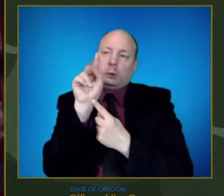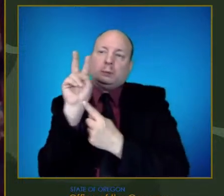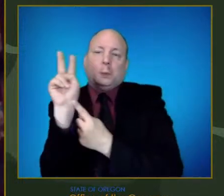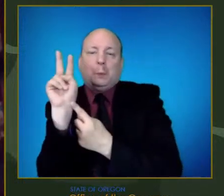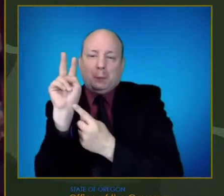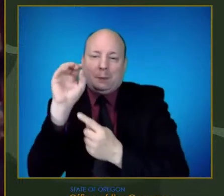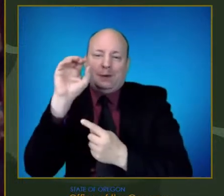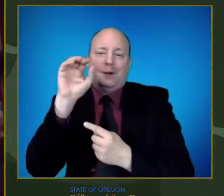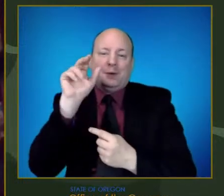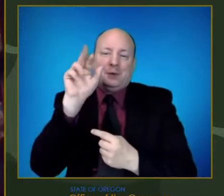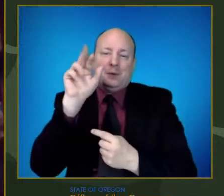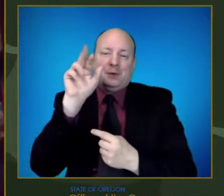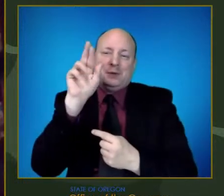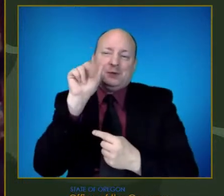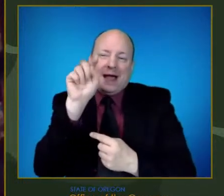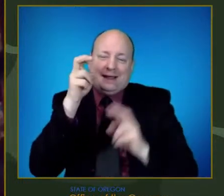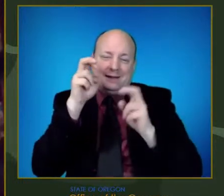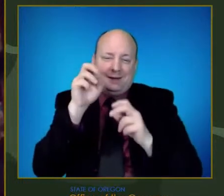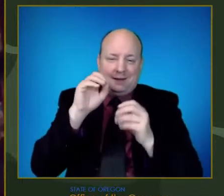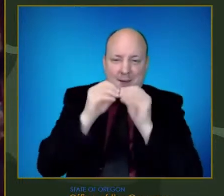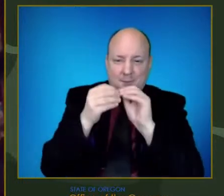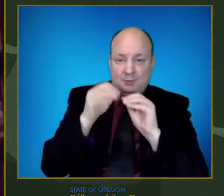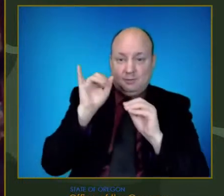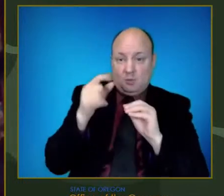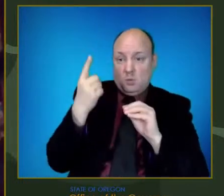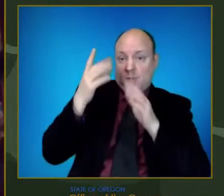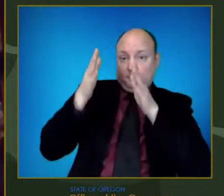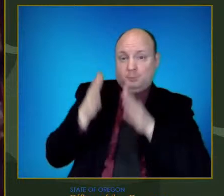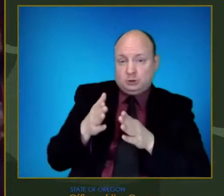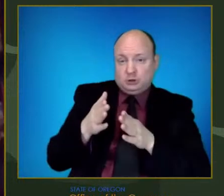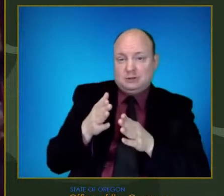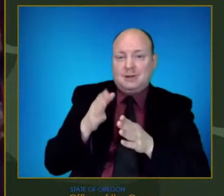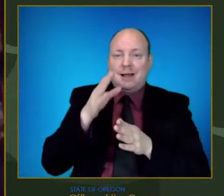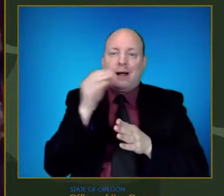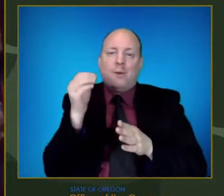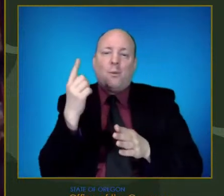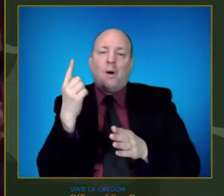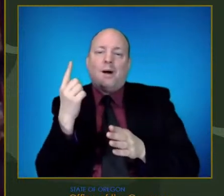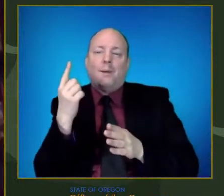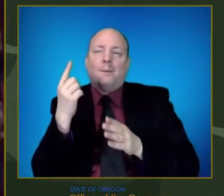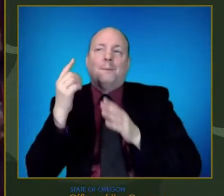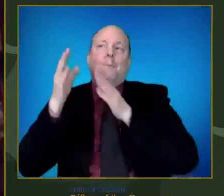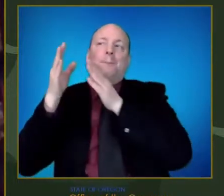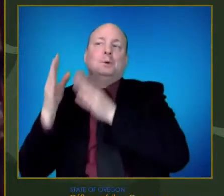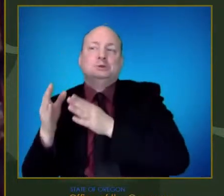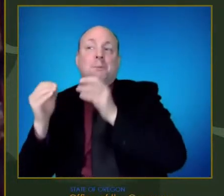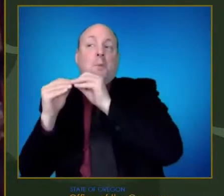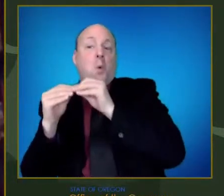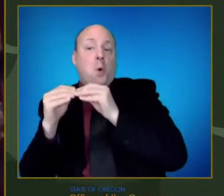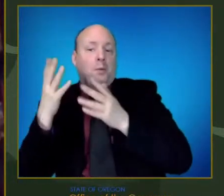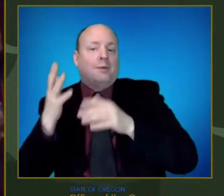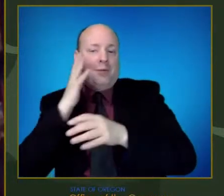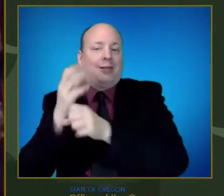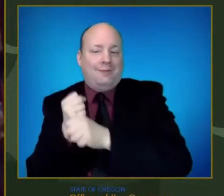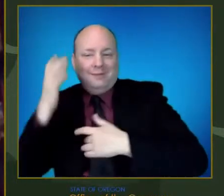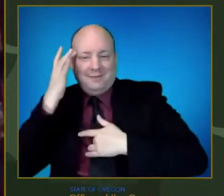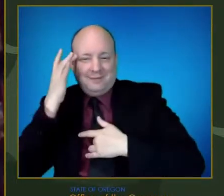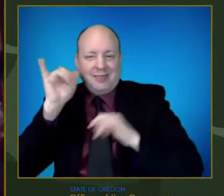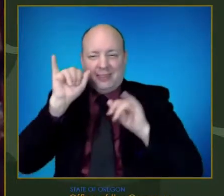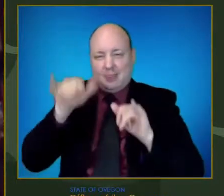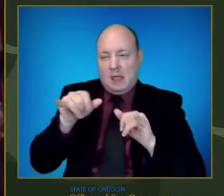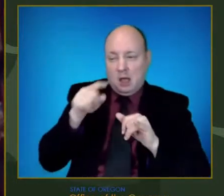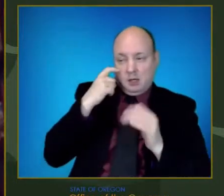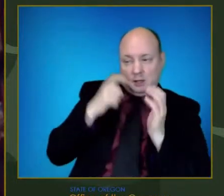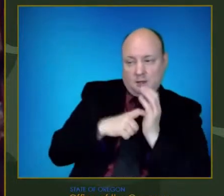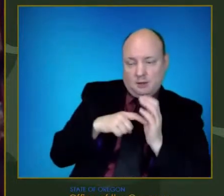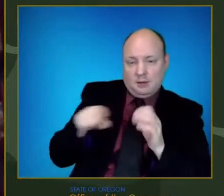more than one additional person. If that level of transmission continues as is, we can expect to see new daily hospitalizations